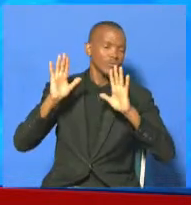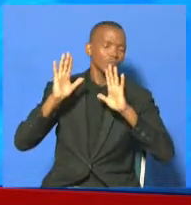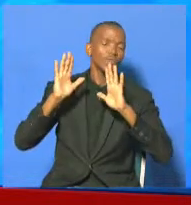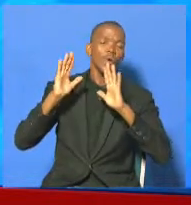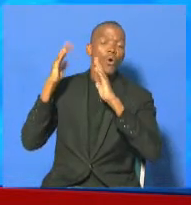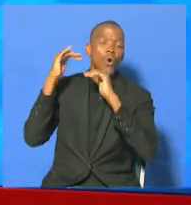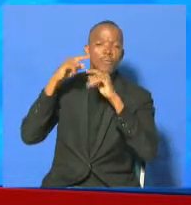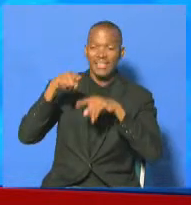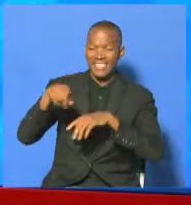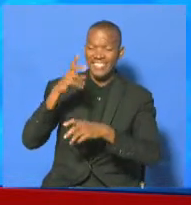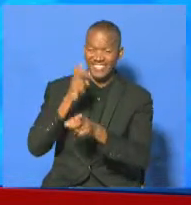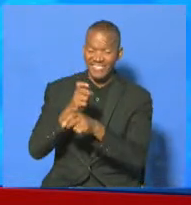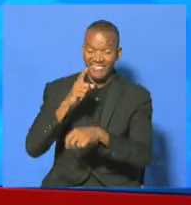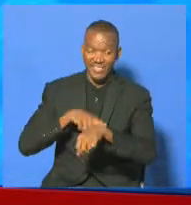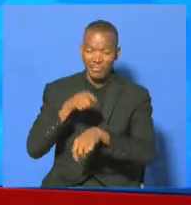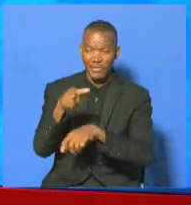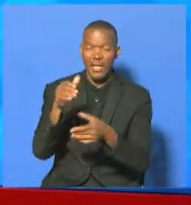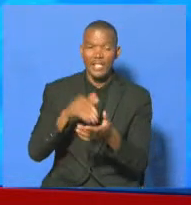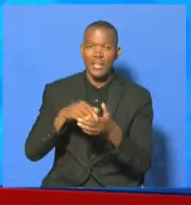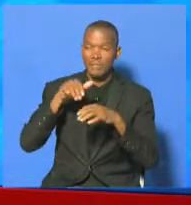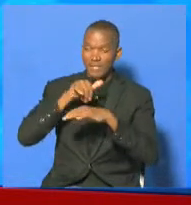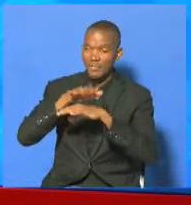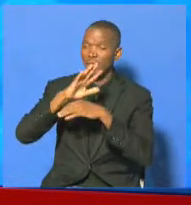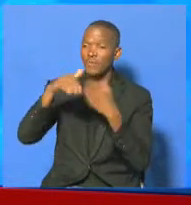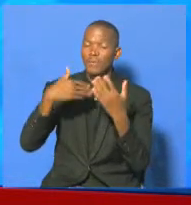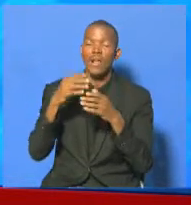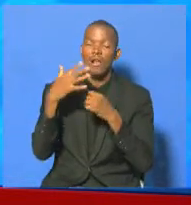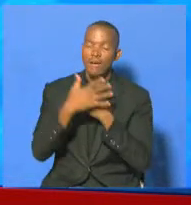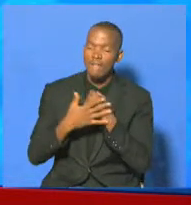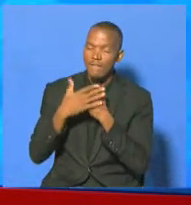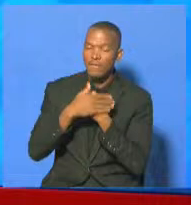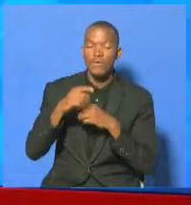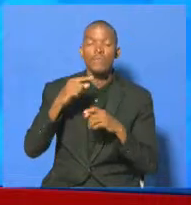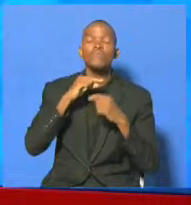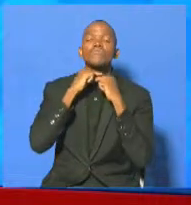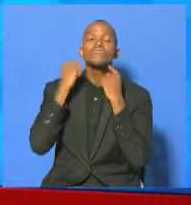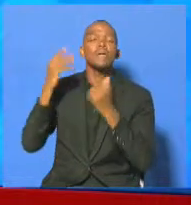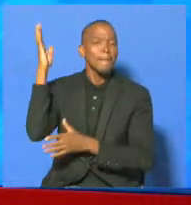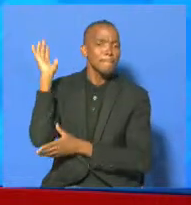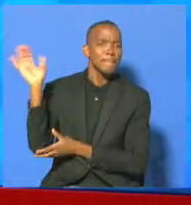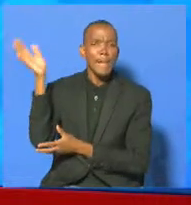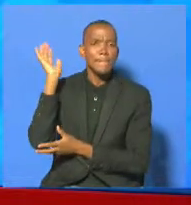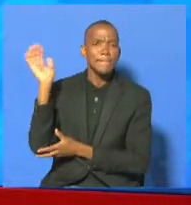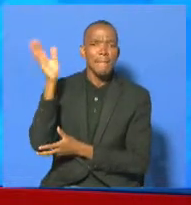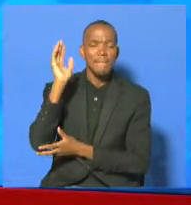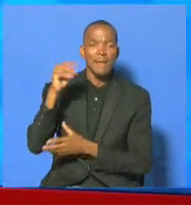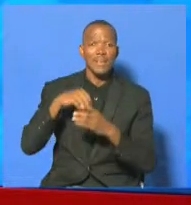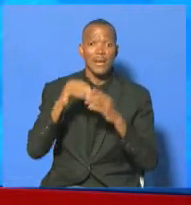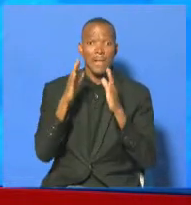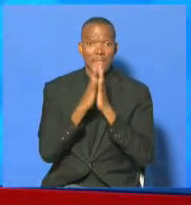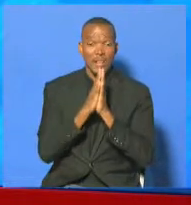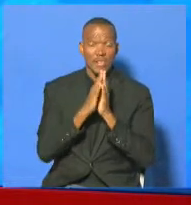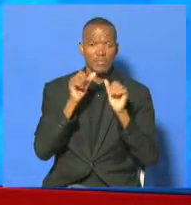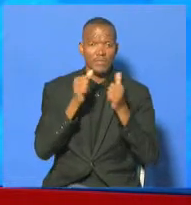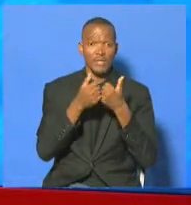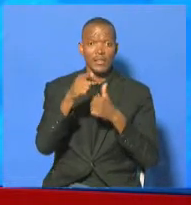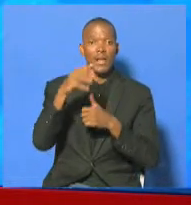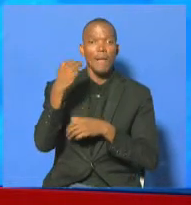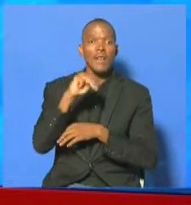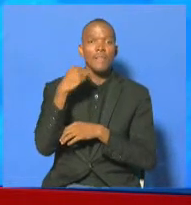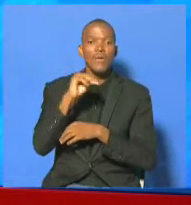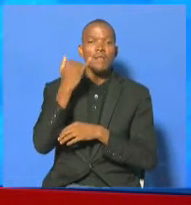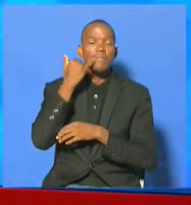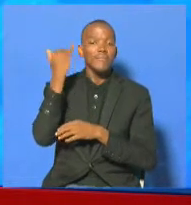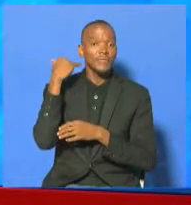this difficult time. These were the messages of comfort from female pastors of different denominations during a prayer session held in Malepolole